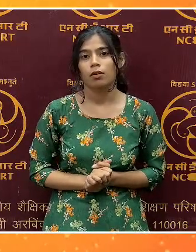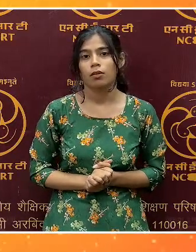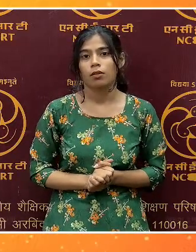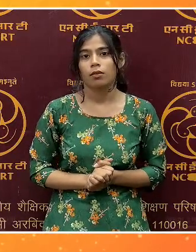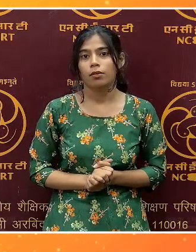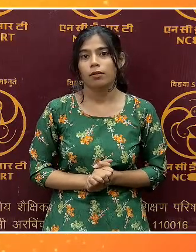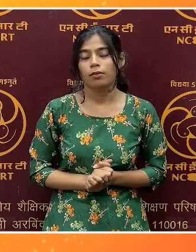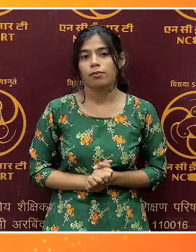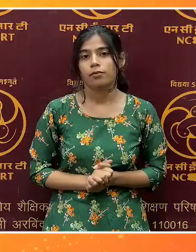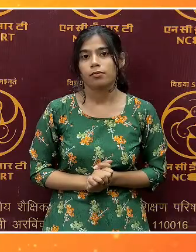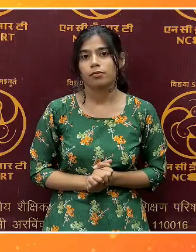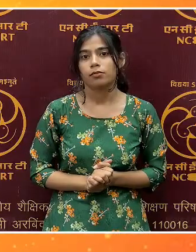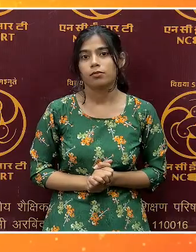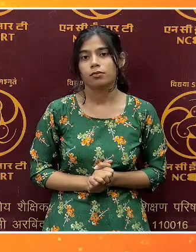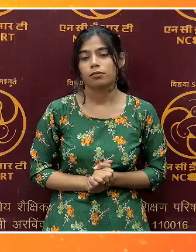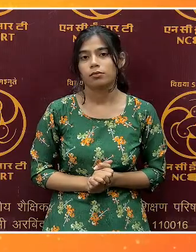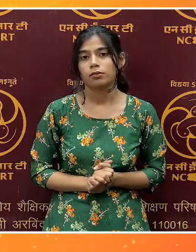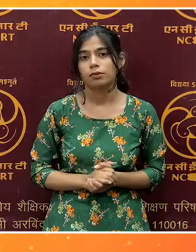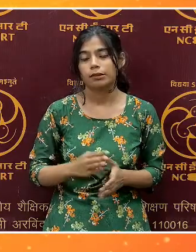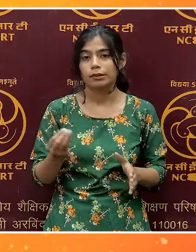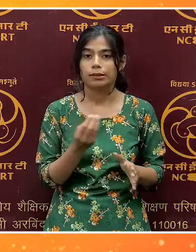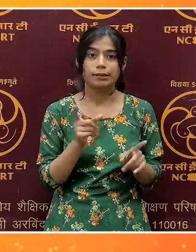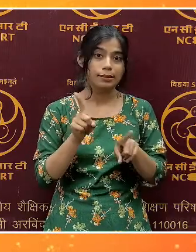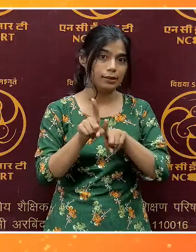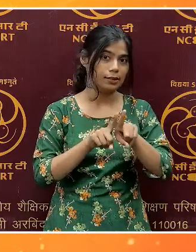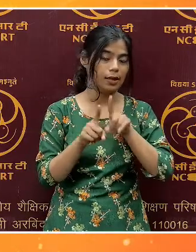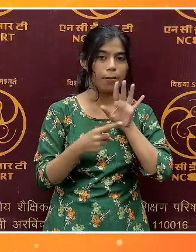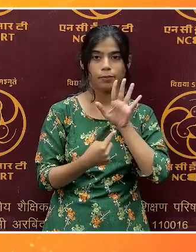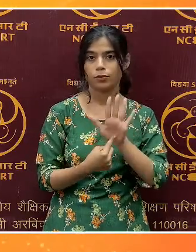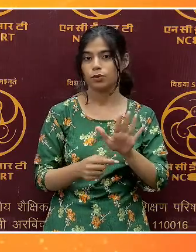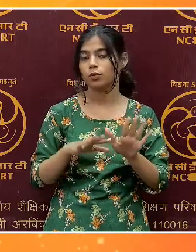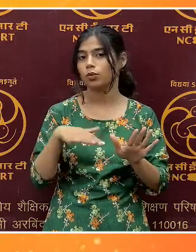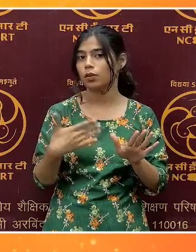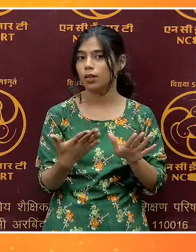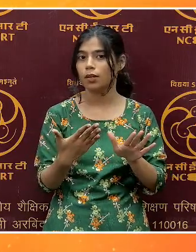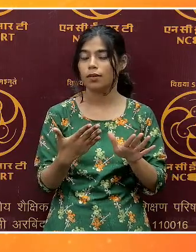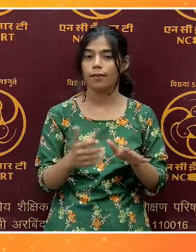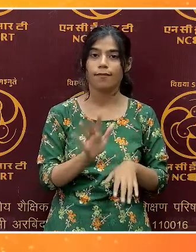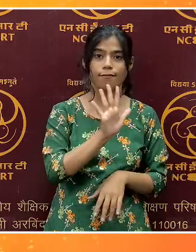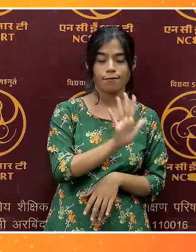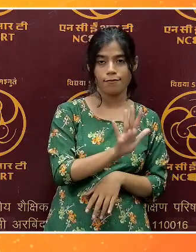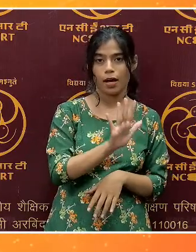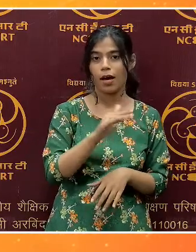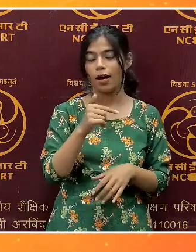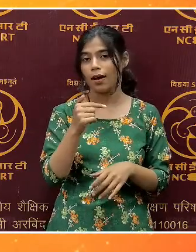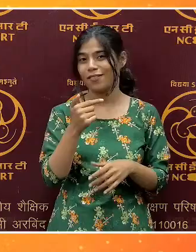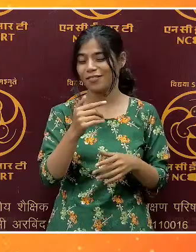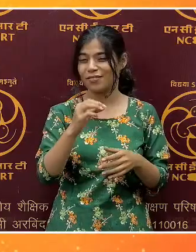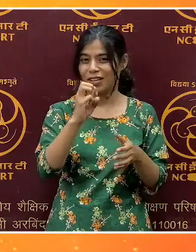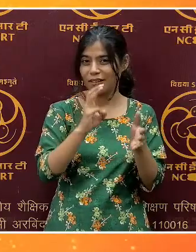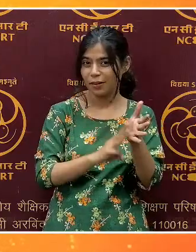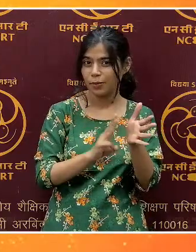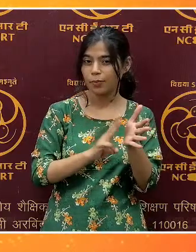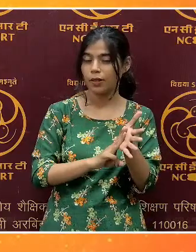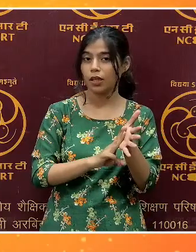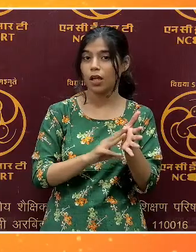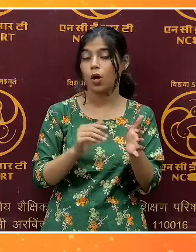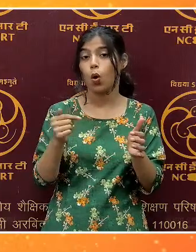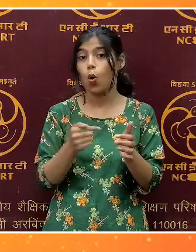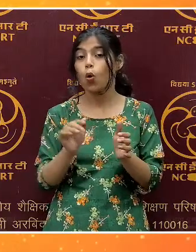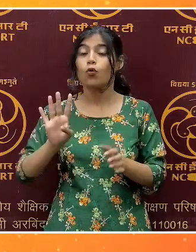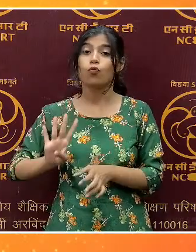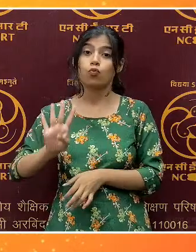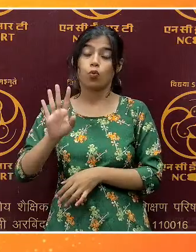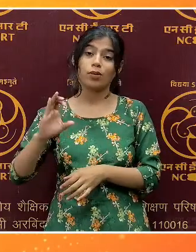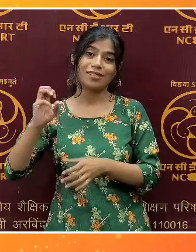Here we have a specific example: 5 centimeter 30 degree and 4 centimeter -45